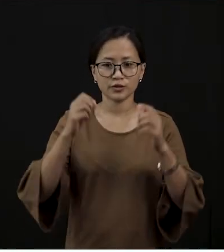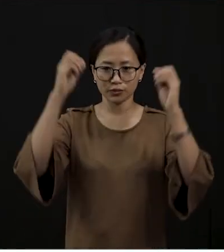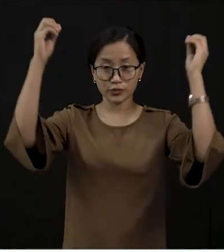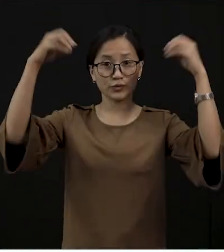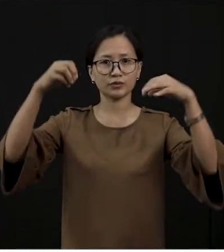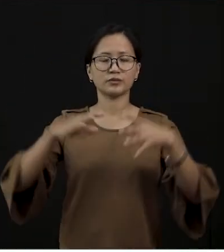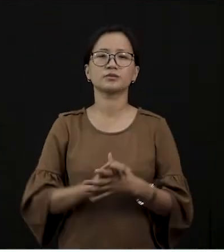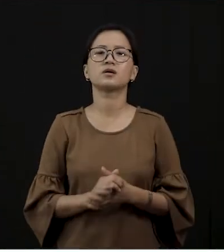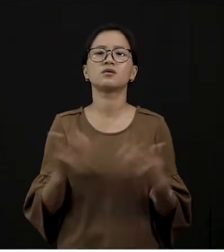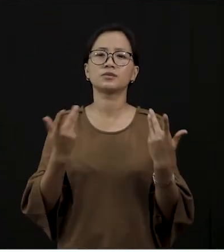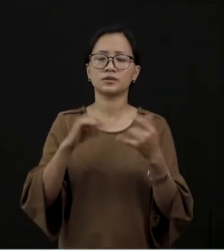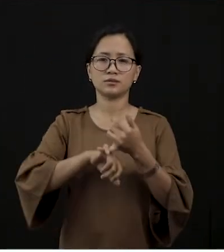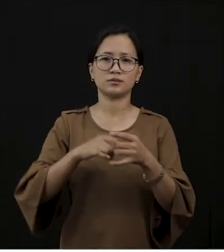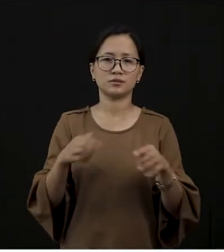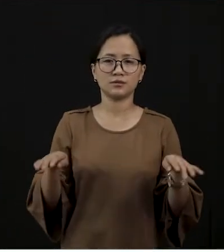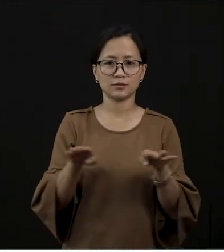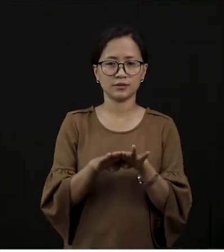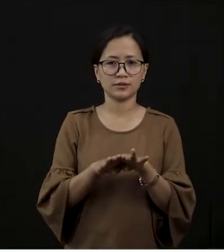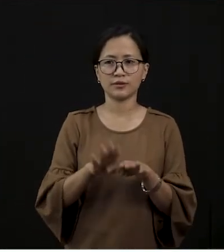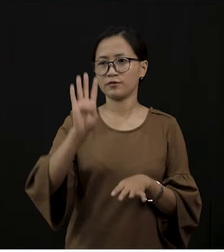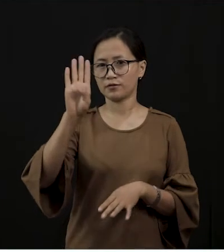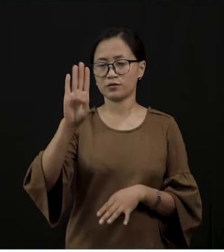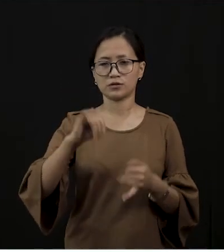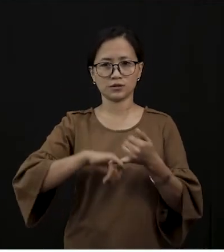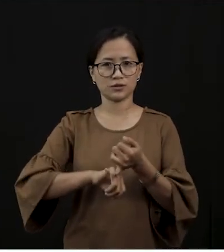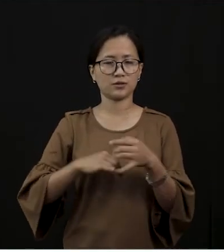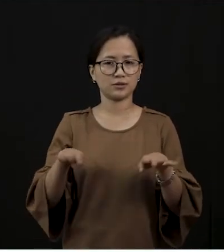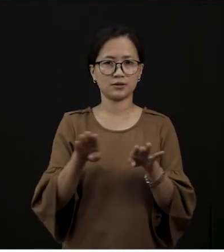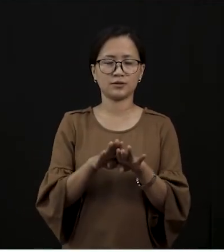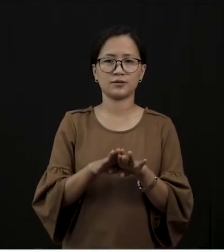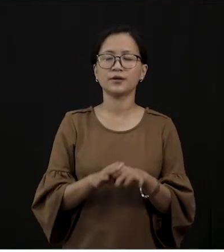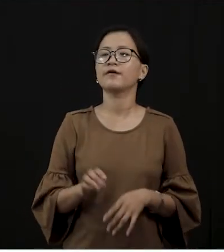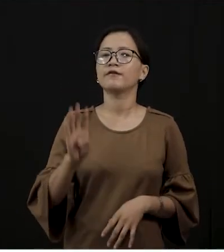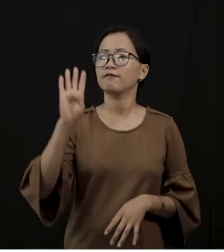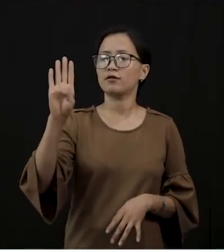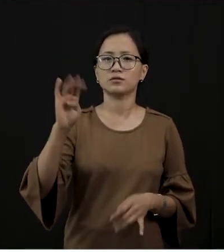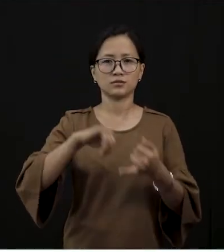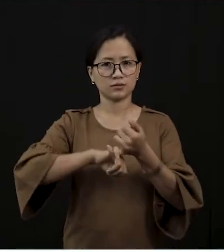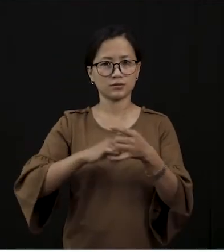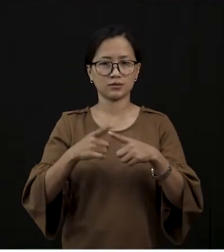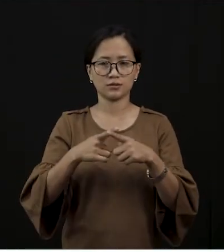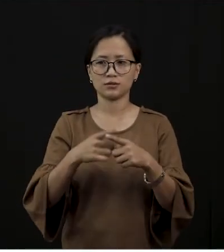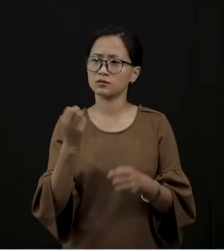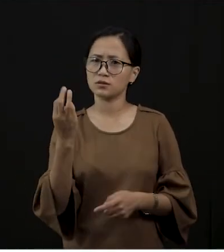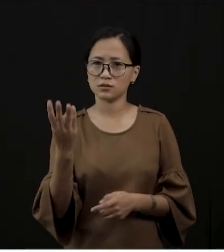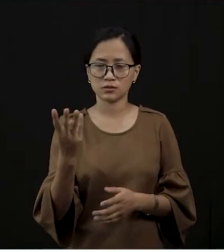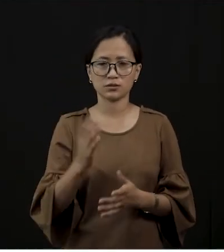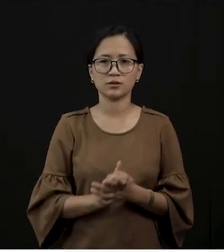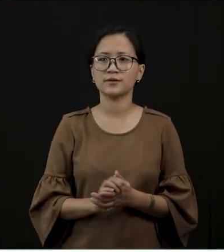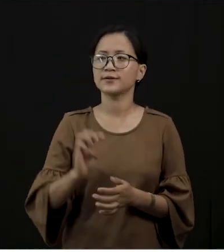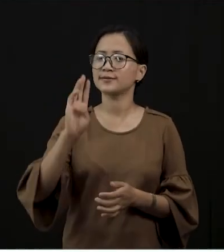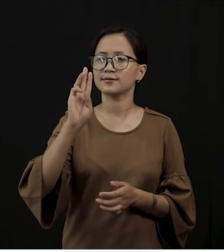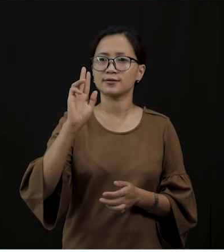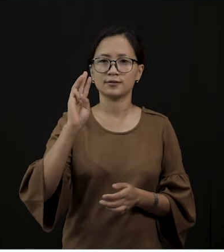2021. How many Sundays? 4 Sundays and 4 Saturdays. Total number of days?